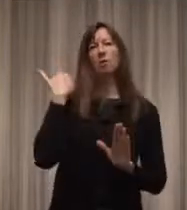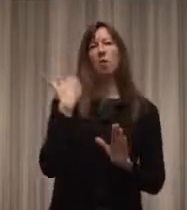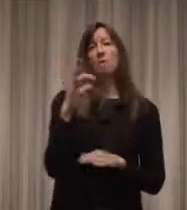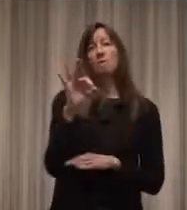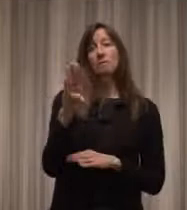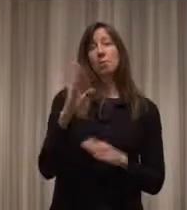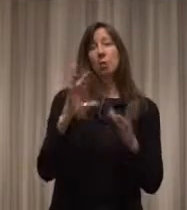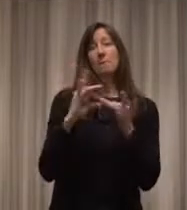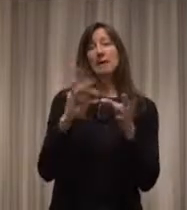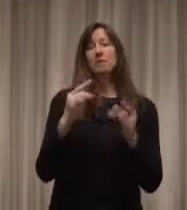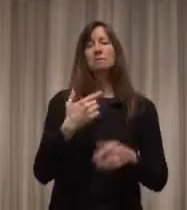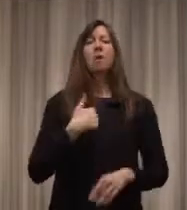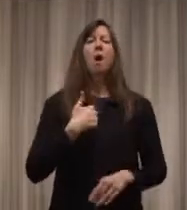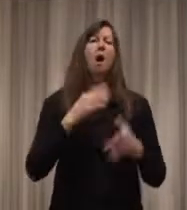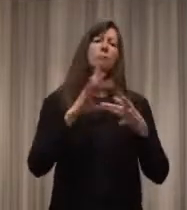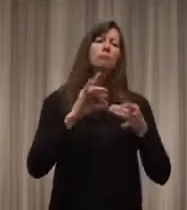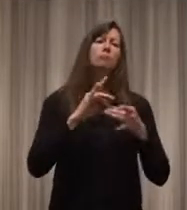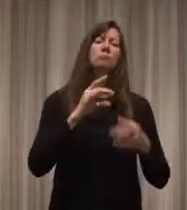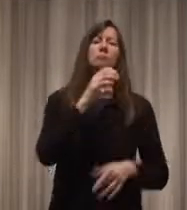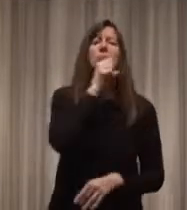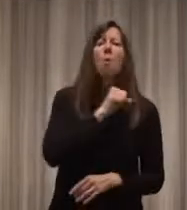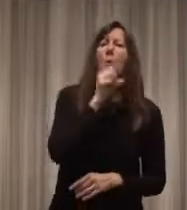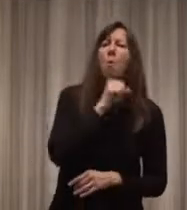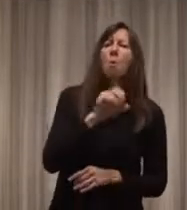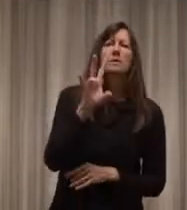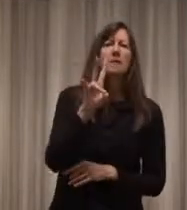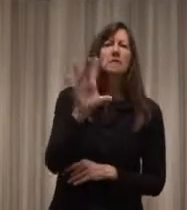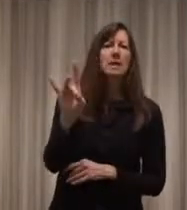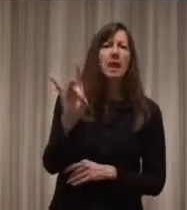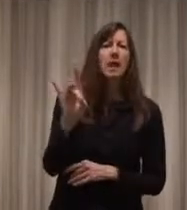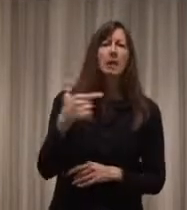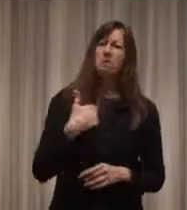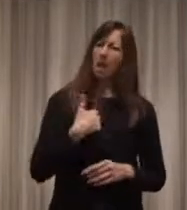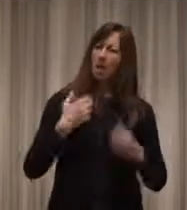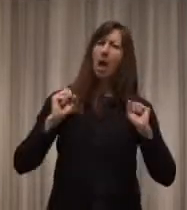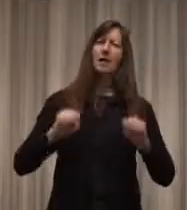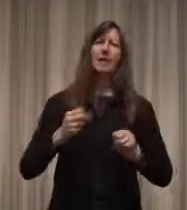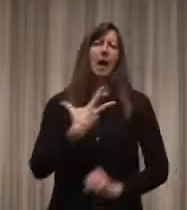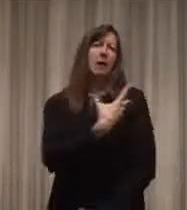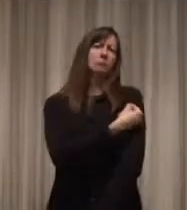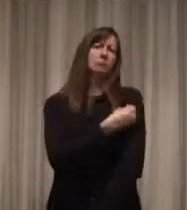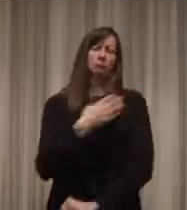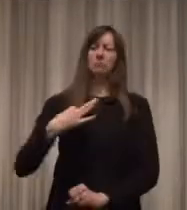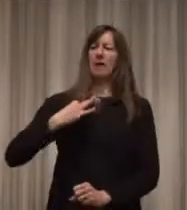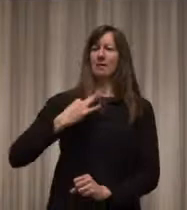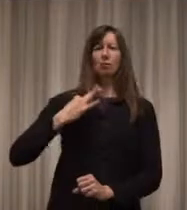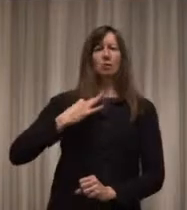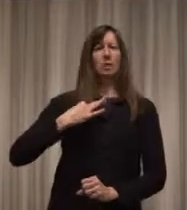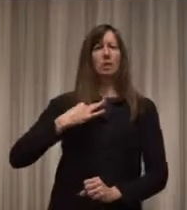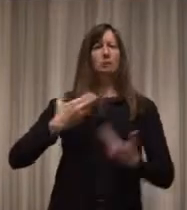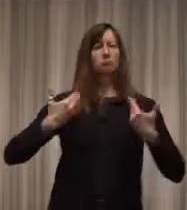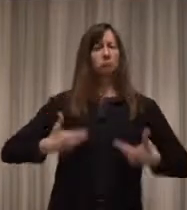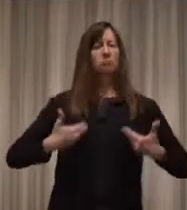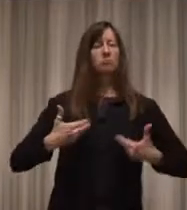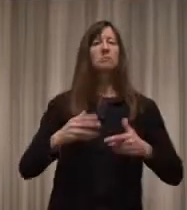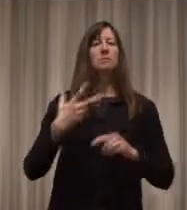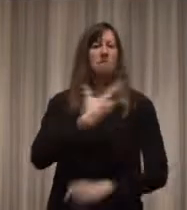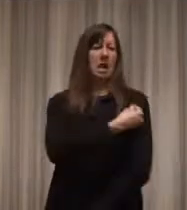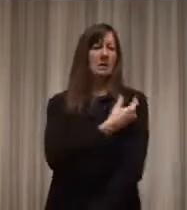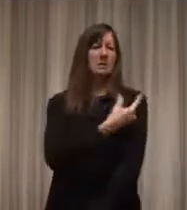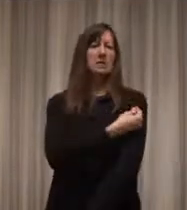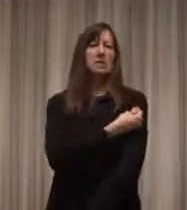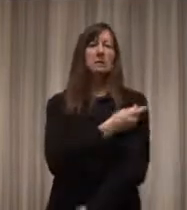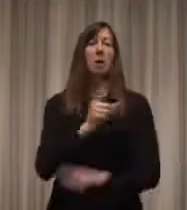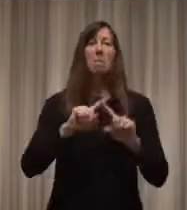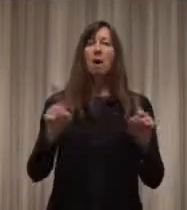"I'm 78 years old and entitled to the vaccine," meaning eligible for the vaccine, "but I can't find anywhere in